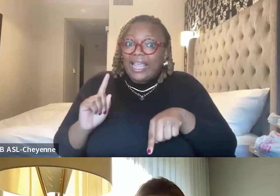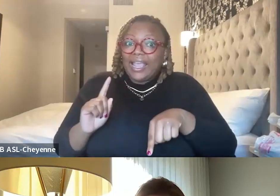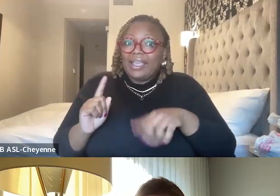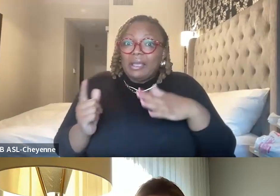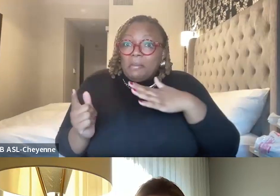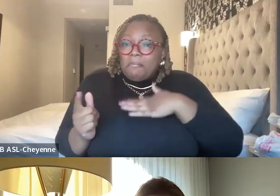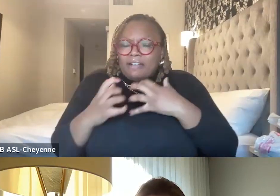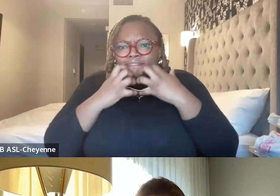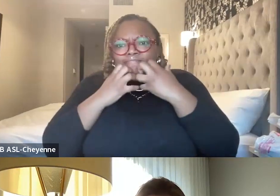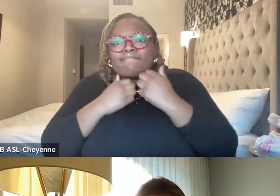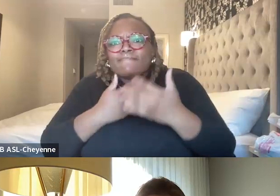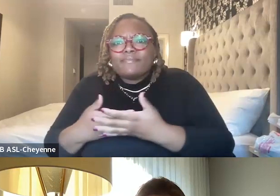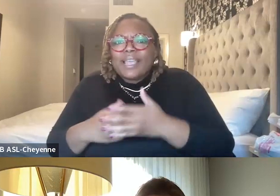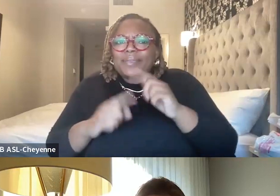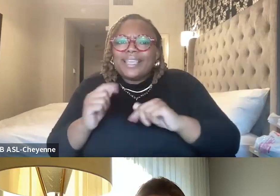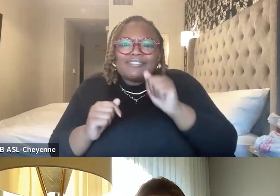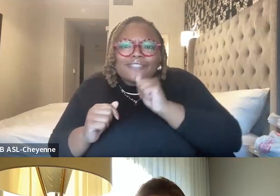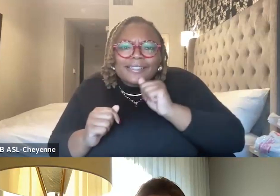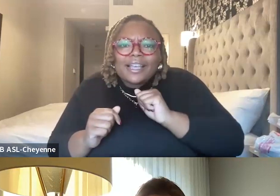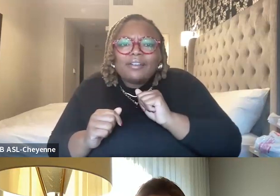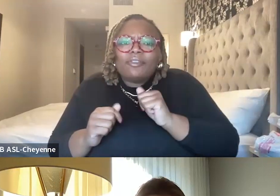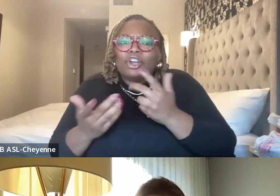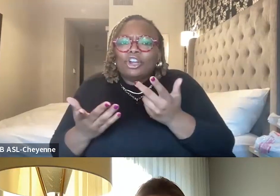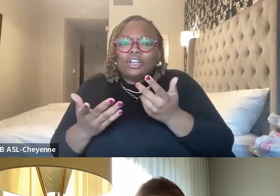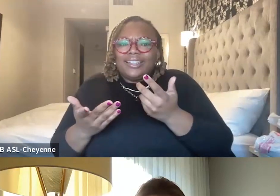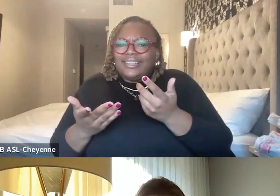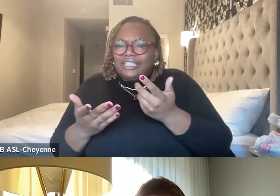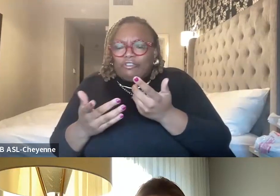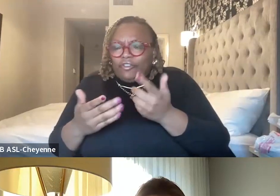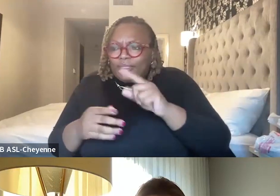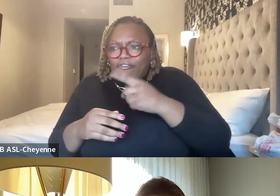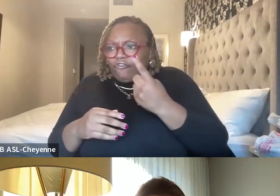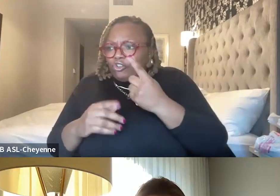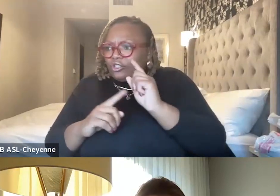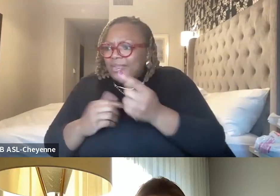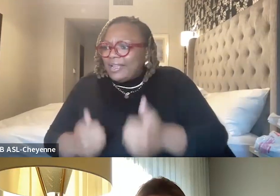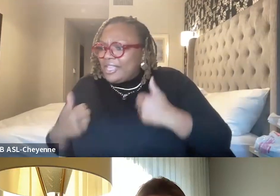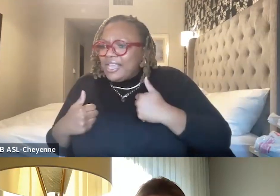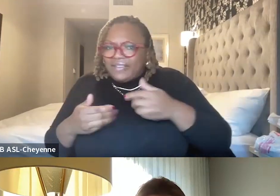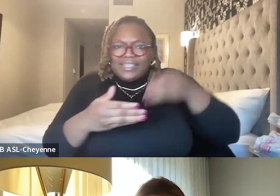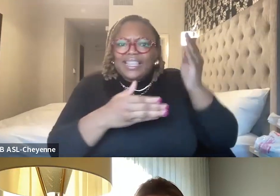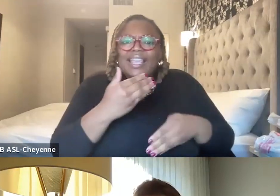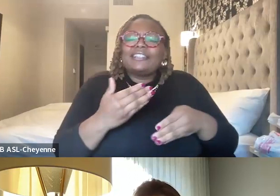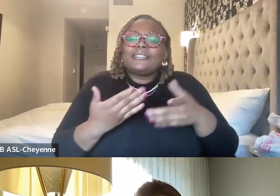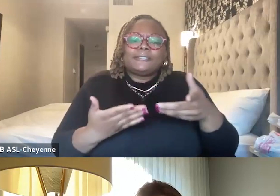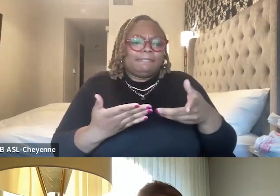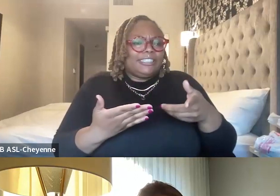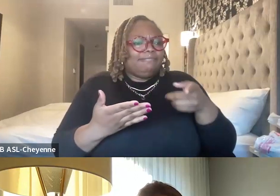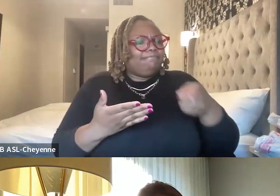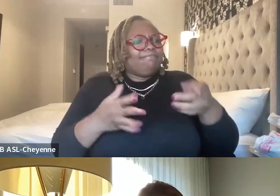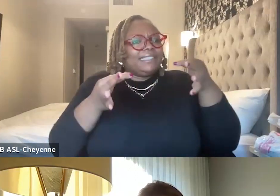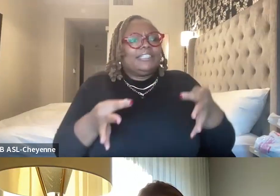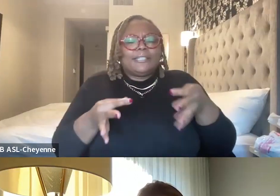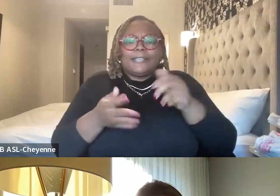beloved baby suffer from the minute 1 until the last minute of her life. And she decided to make an abortion. And